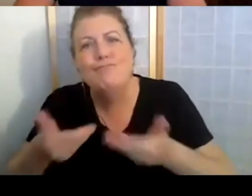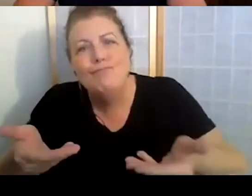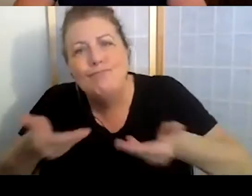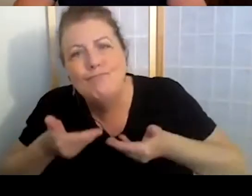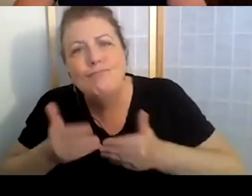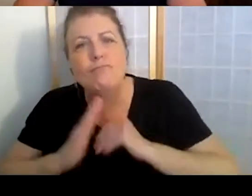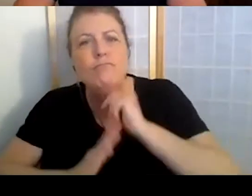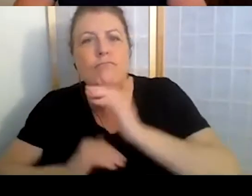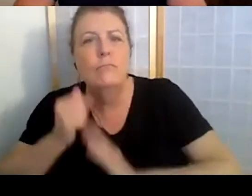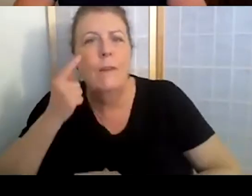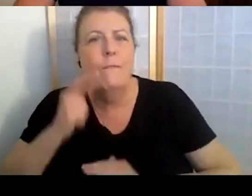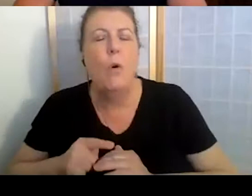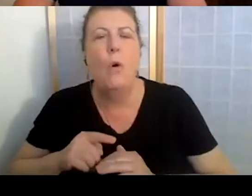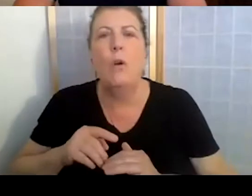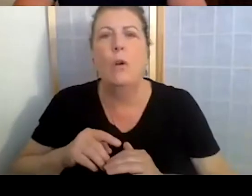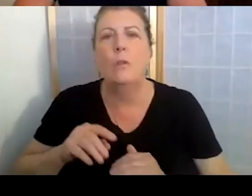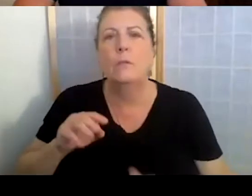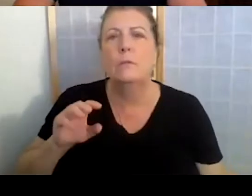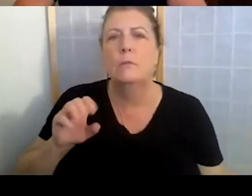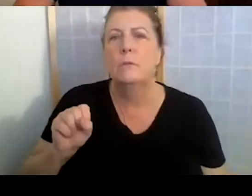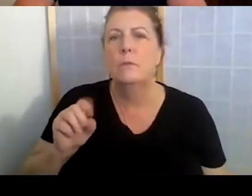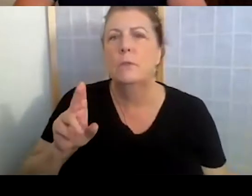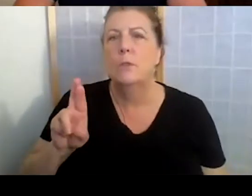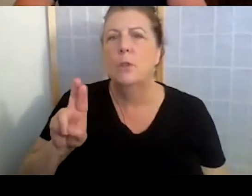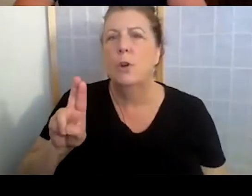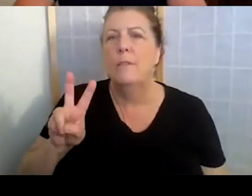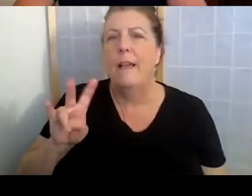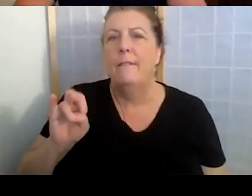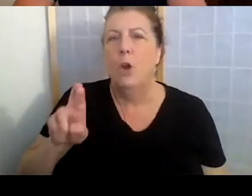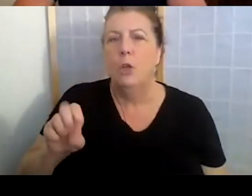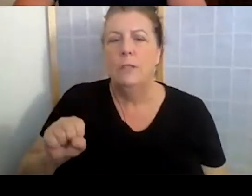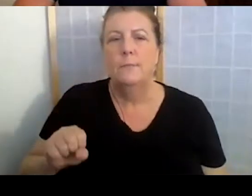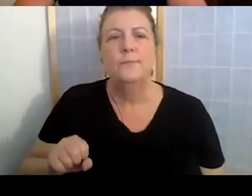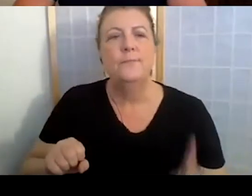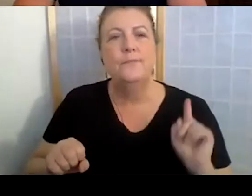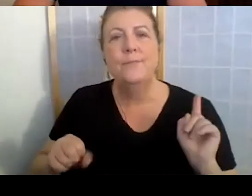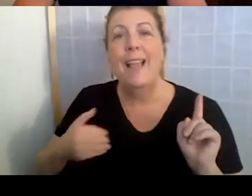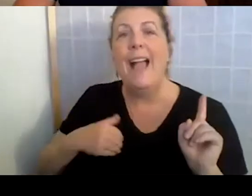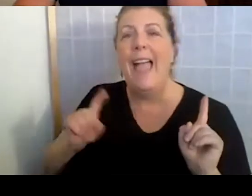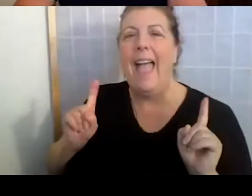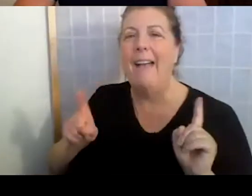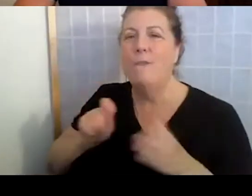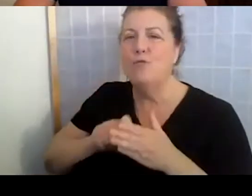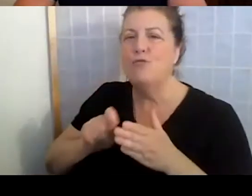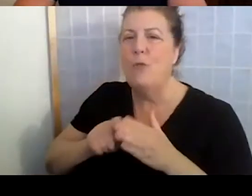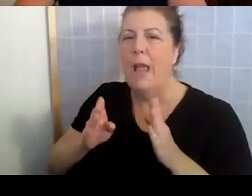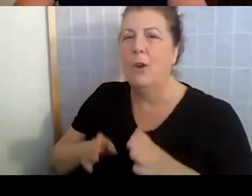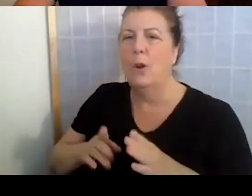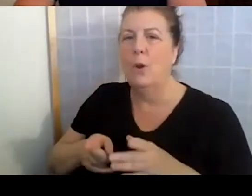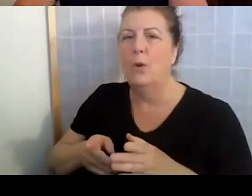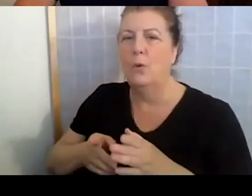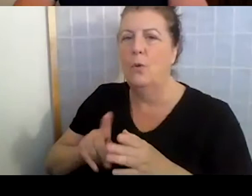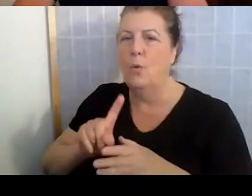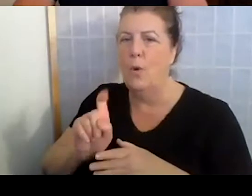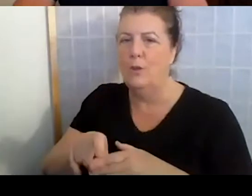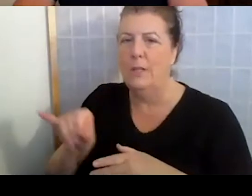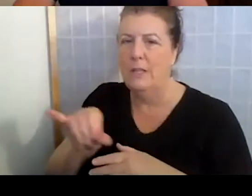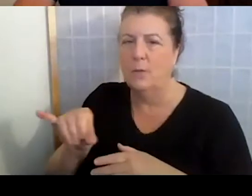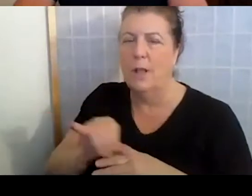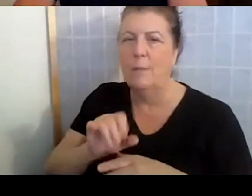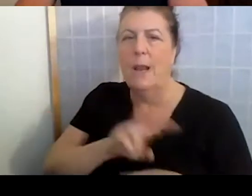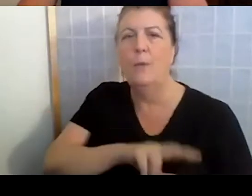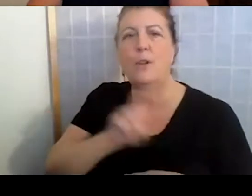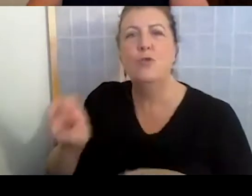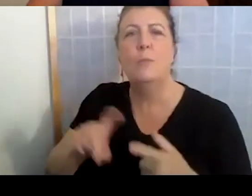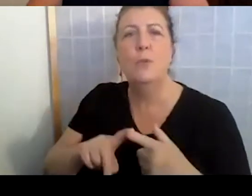happen, but it's happening. I have writer questions for you as well. I'm going to jump quick. I'll be back. I just jump quickly to